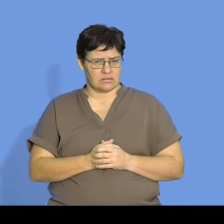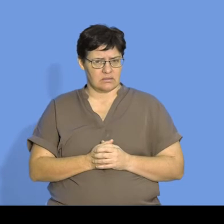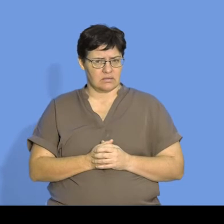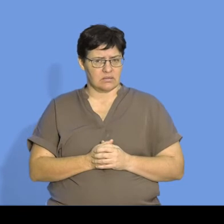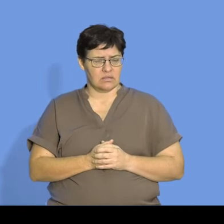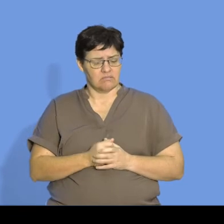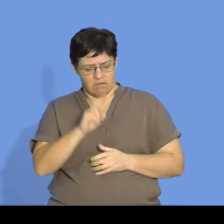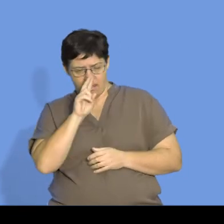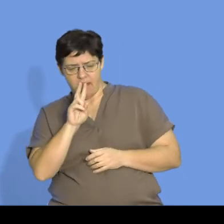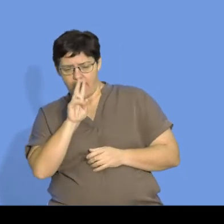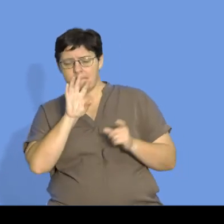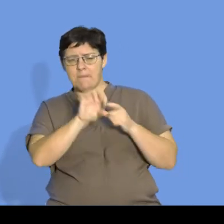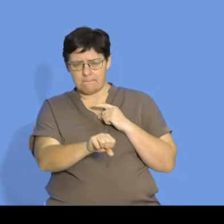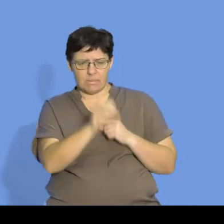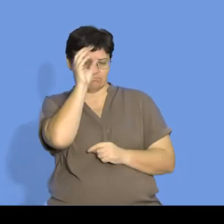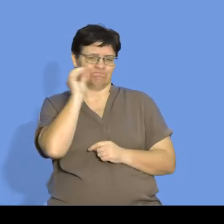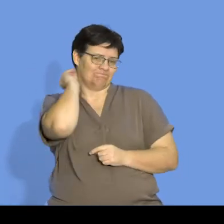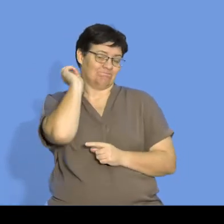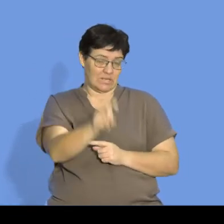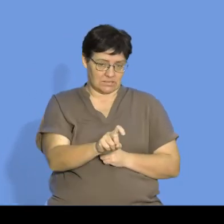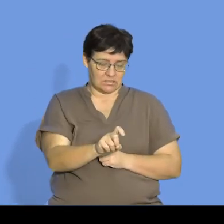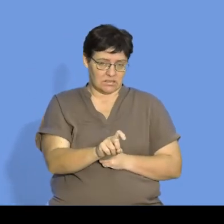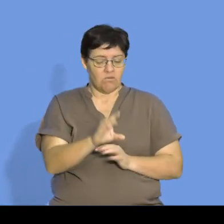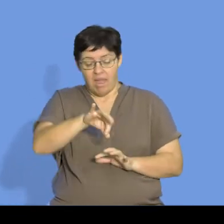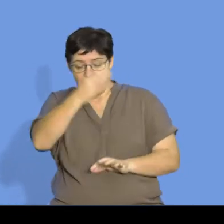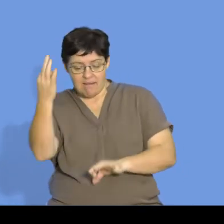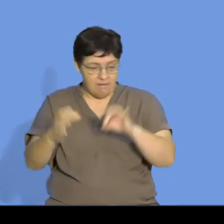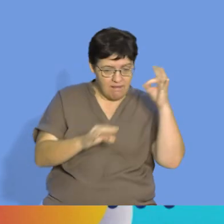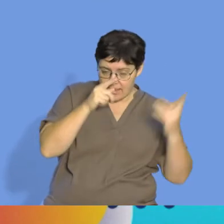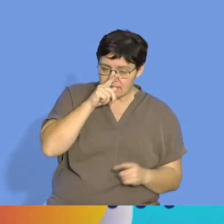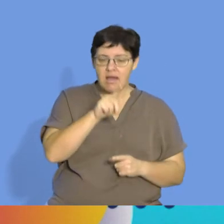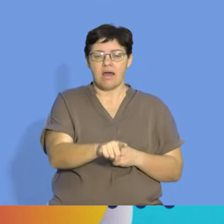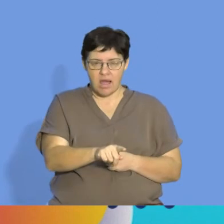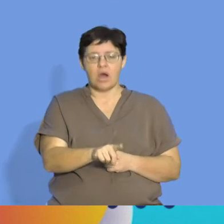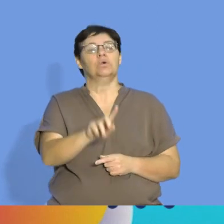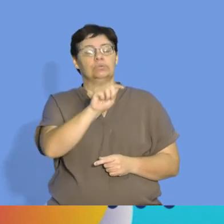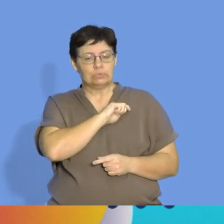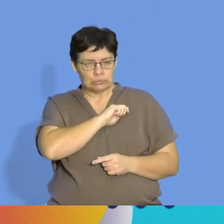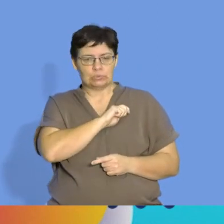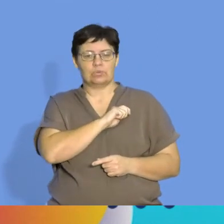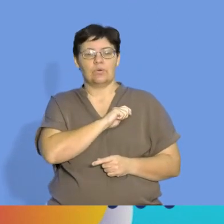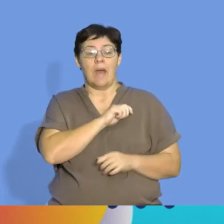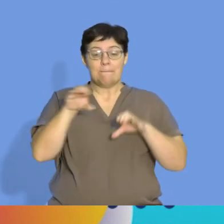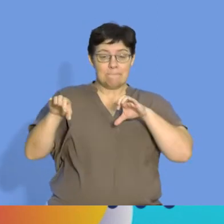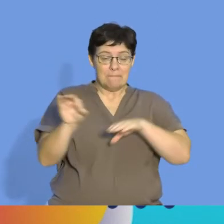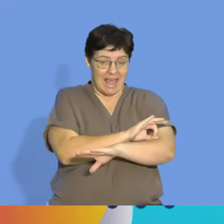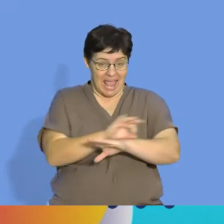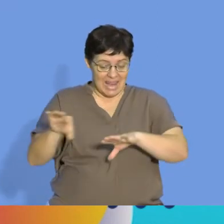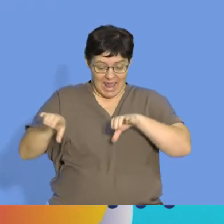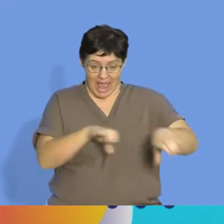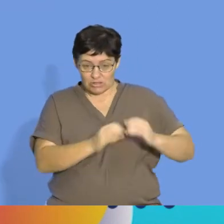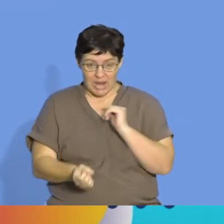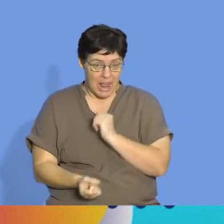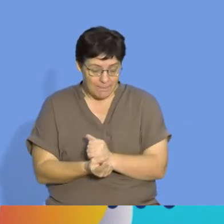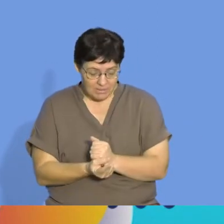taking all of this into consideration, it is important that when you're analyzing, you have an action plan in place